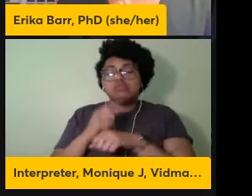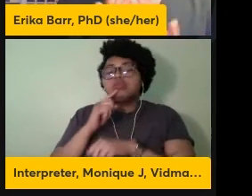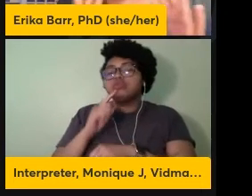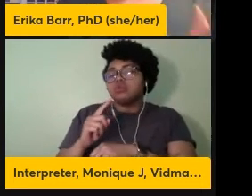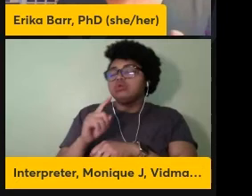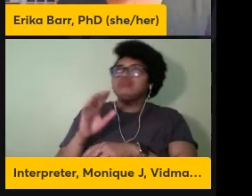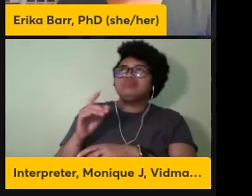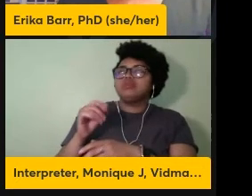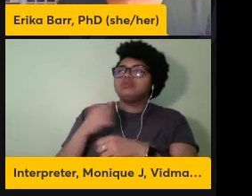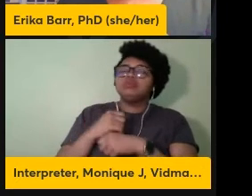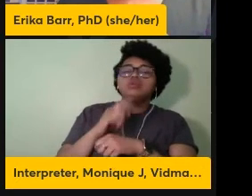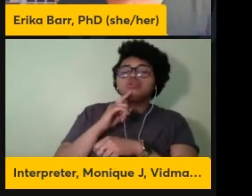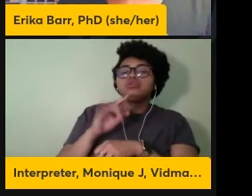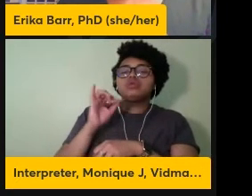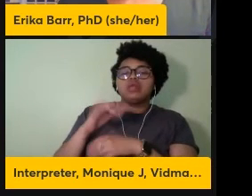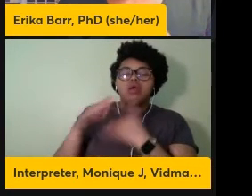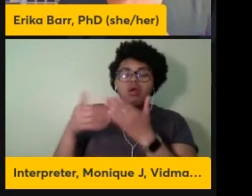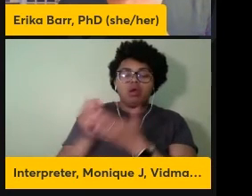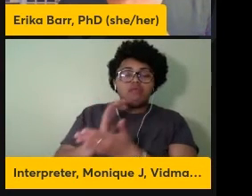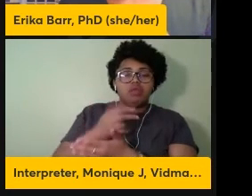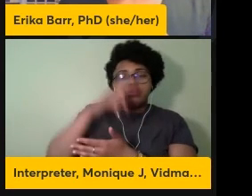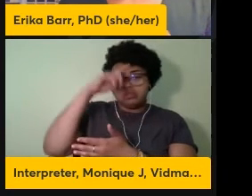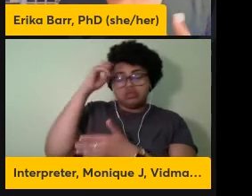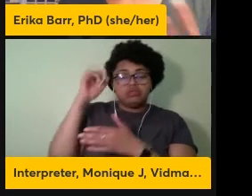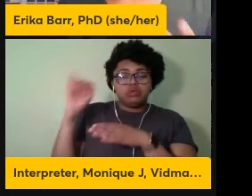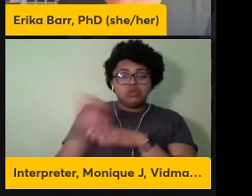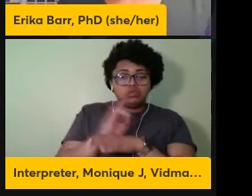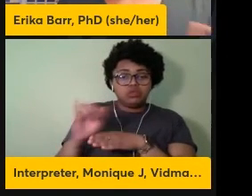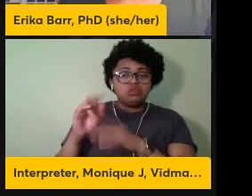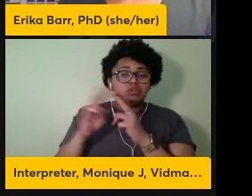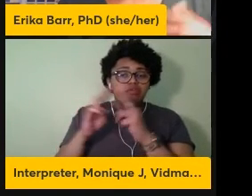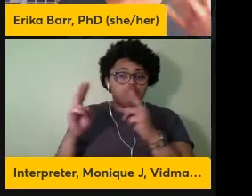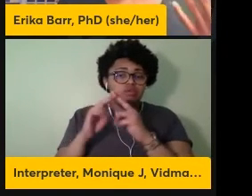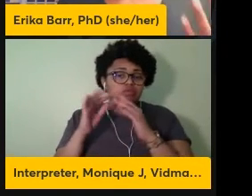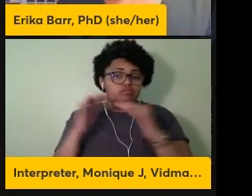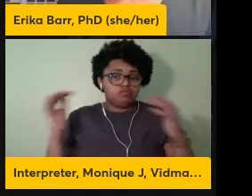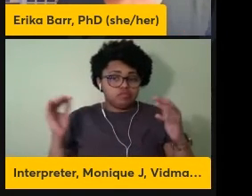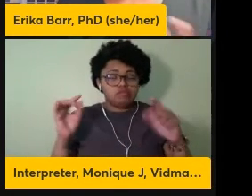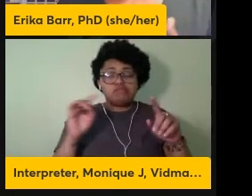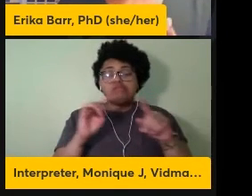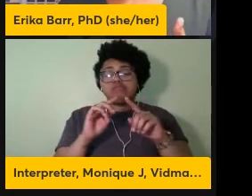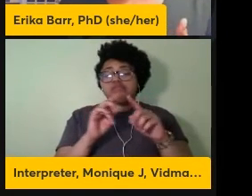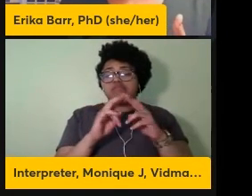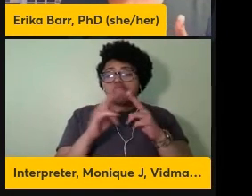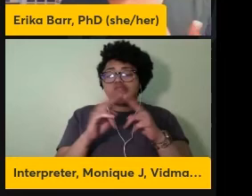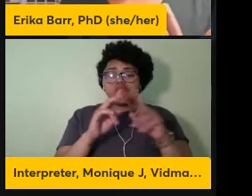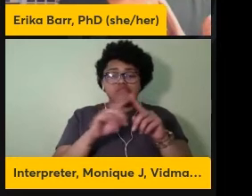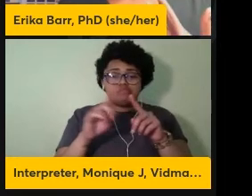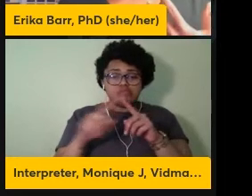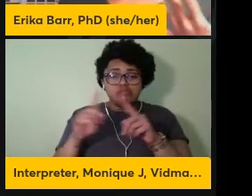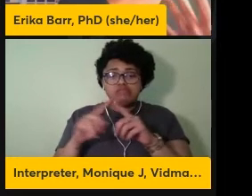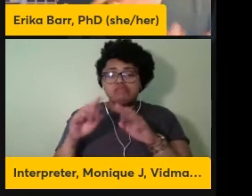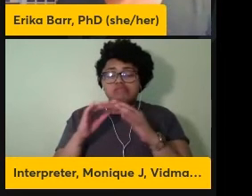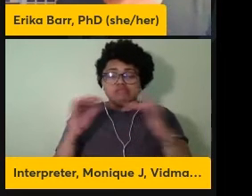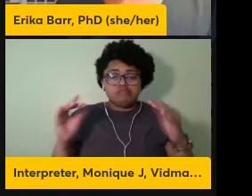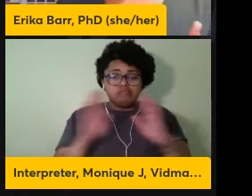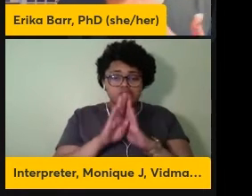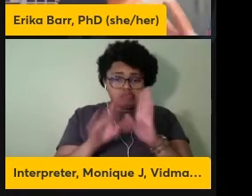ensure that all of our summer interns are very diverse. They come from various diverse backgrounds.